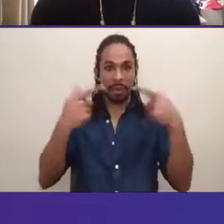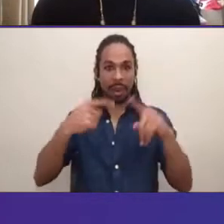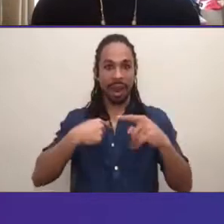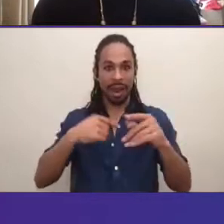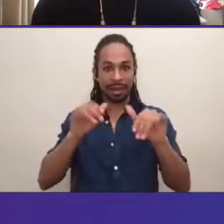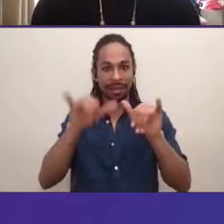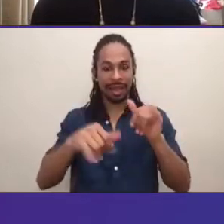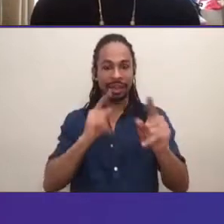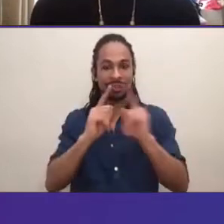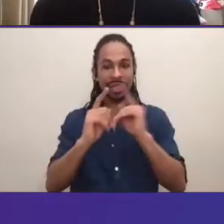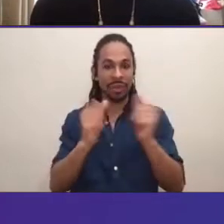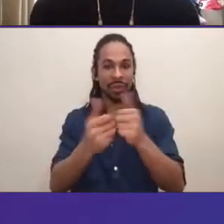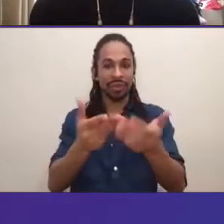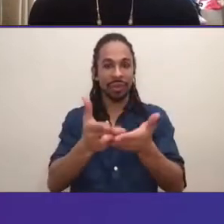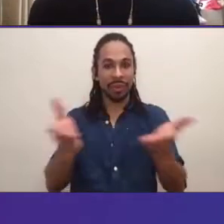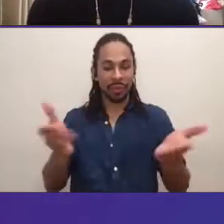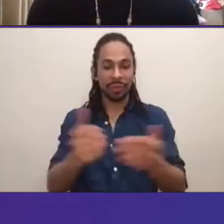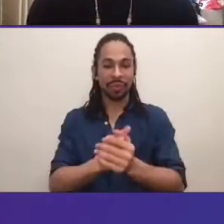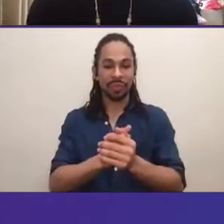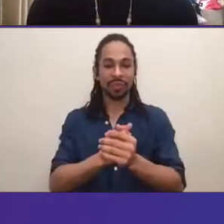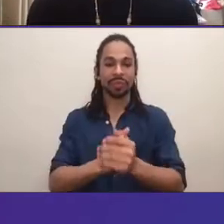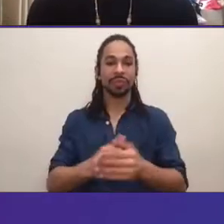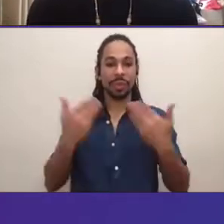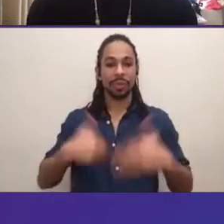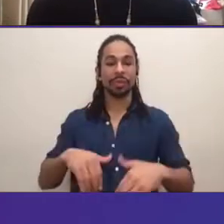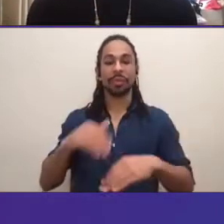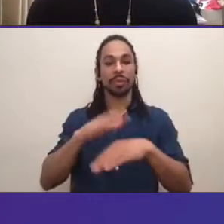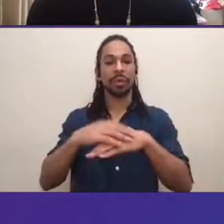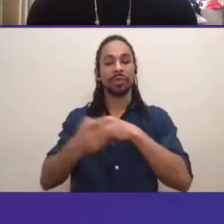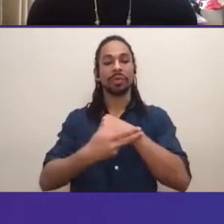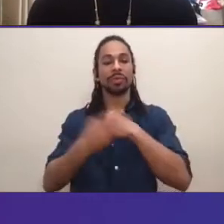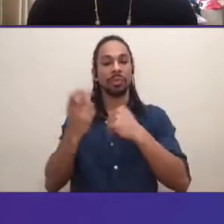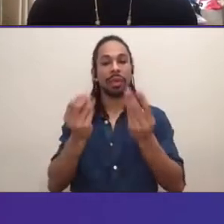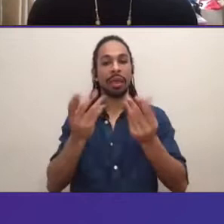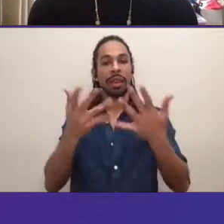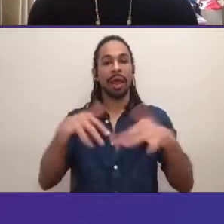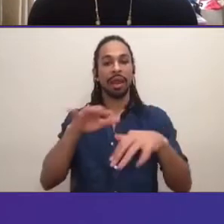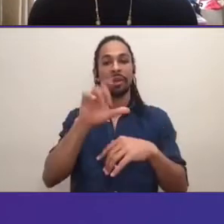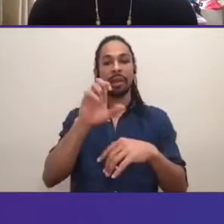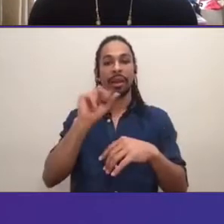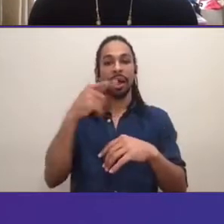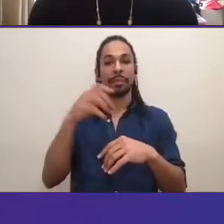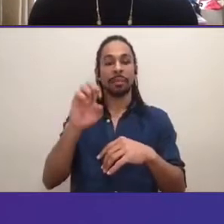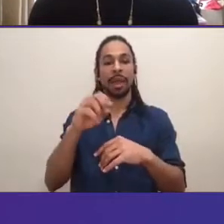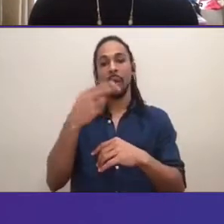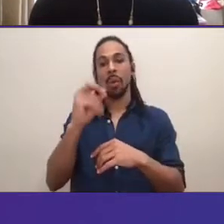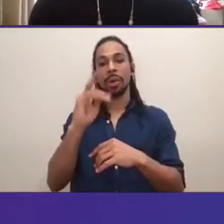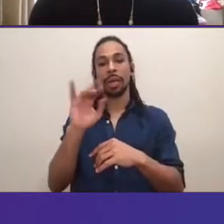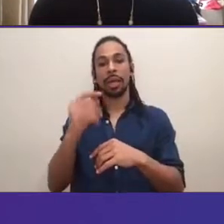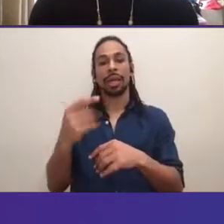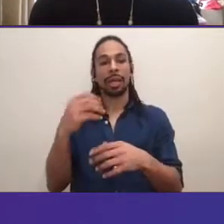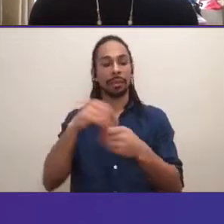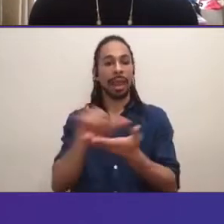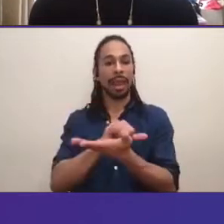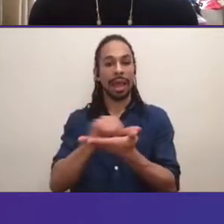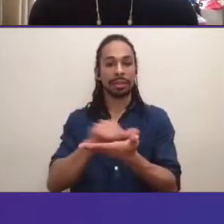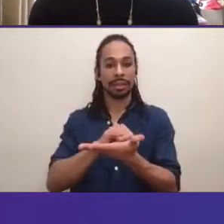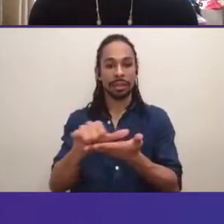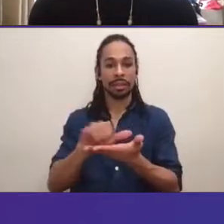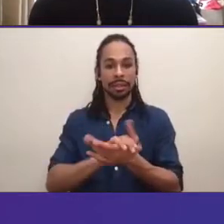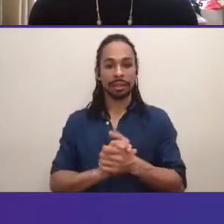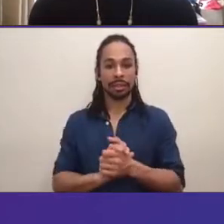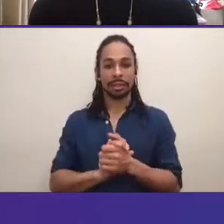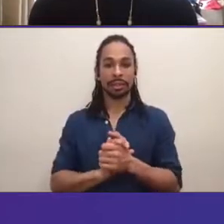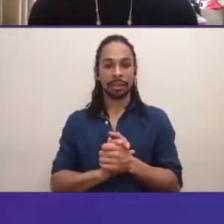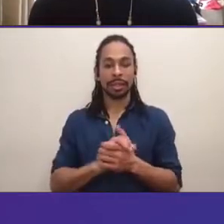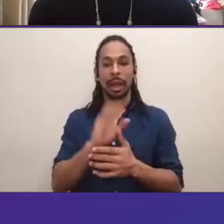conversation with all of you. I am on the unceded lands of the Lenape in Lenapehoking in Manhattan, and